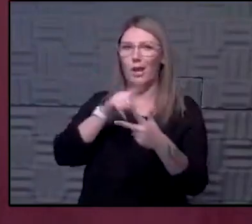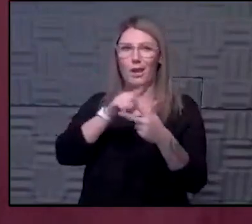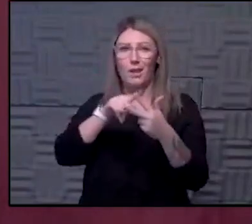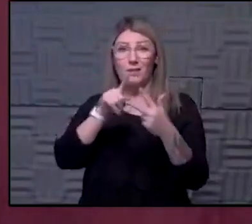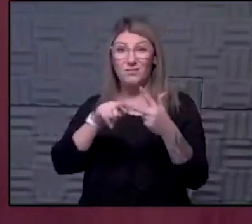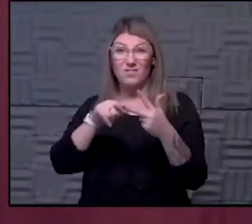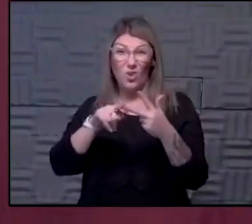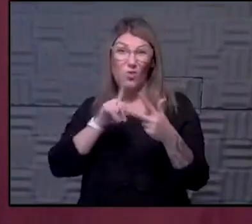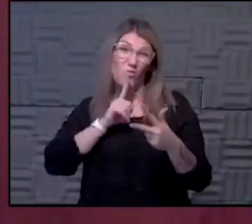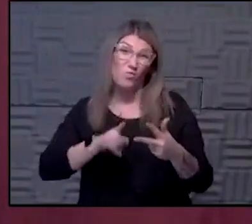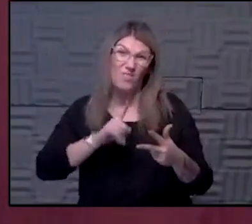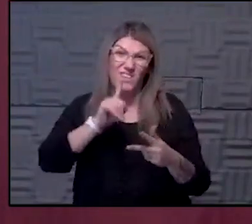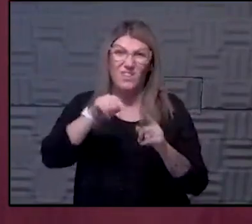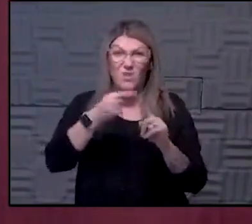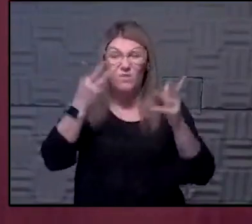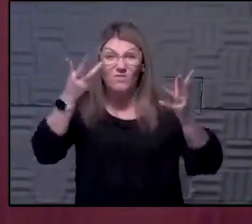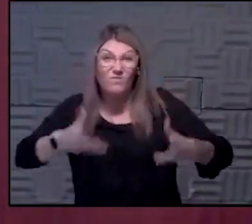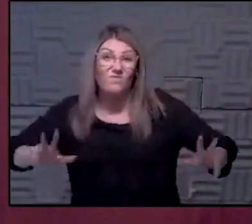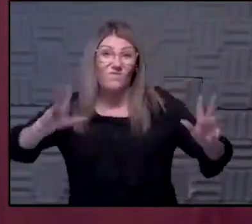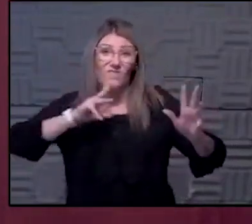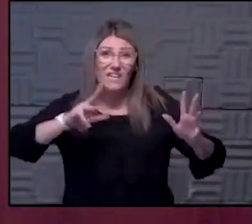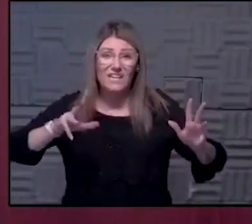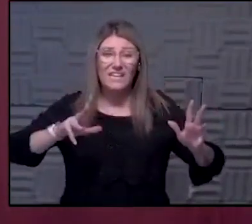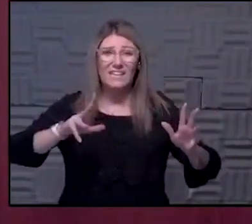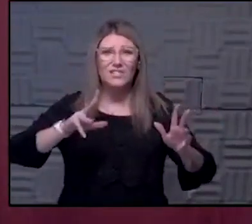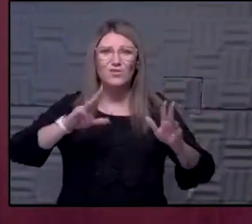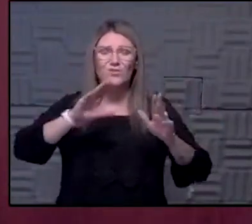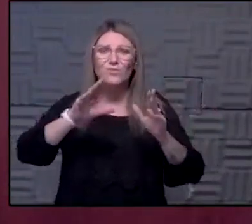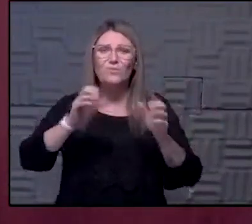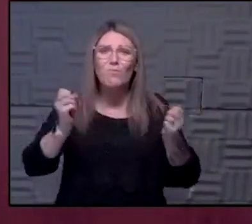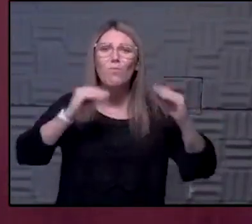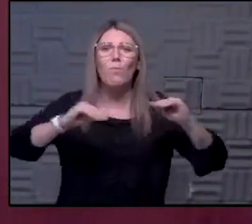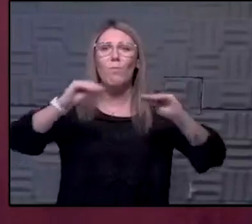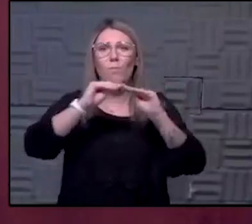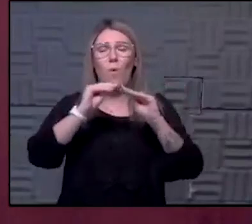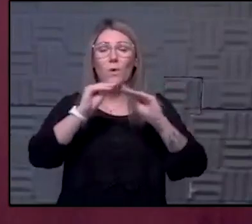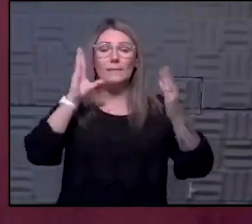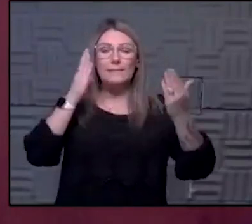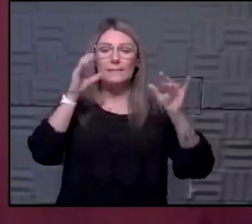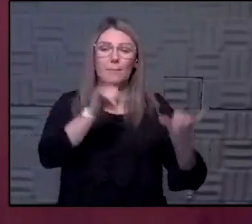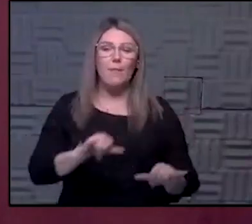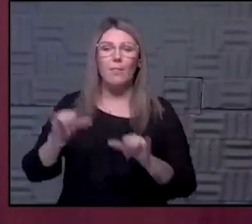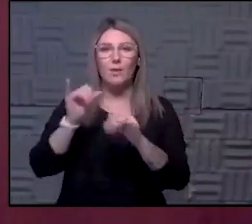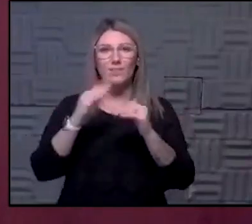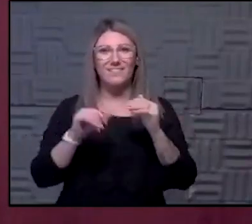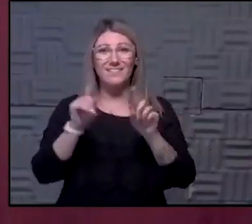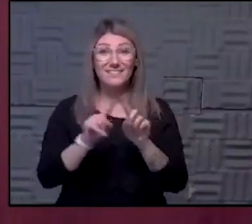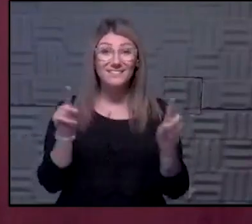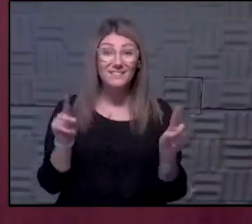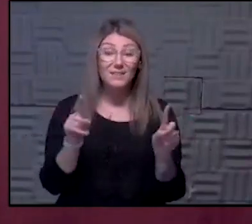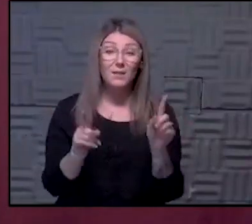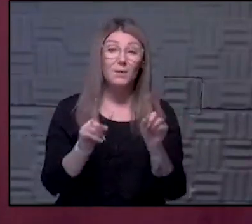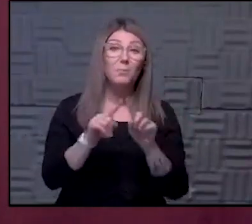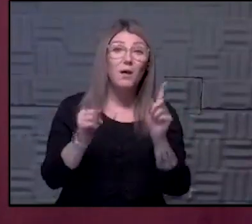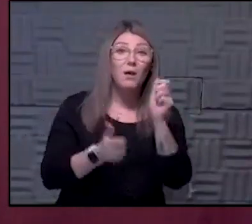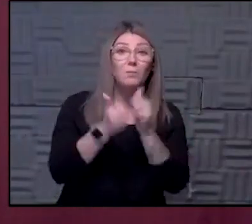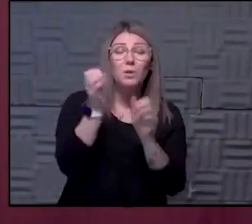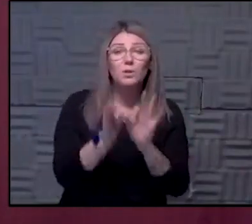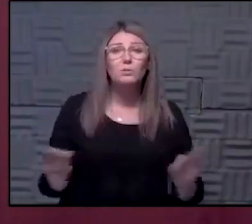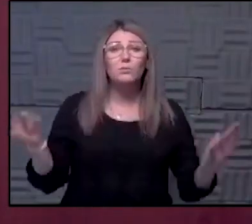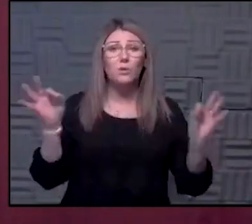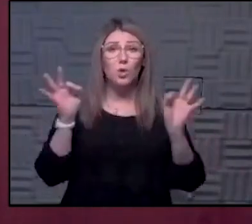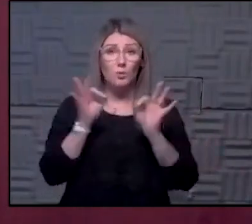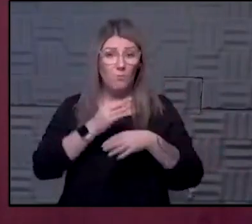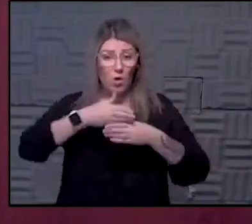the end of the day, I think there are a lot more similarities here than there are differences. Yeah. The best news is that most important outcome